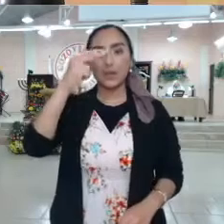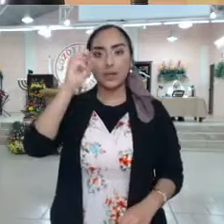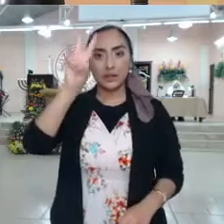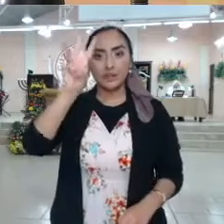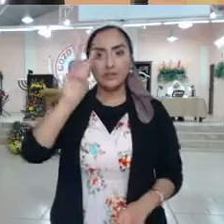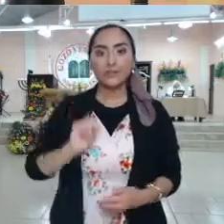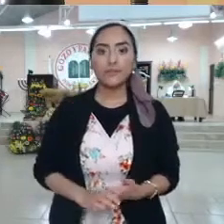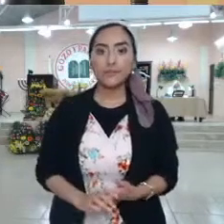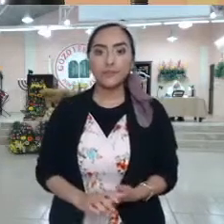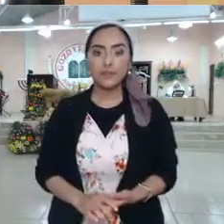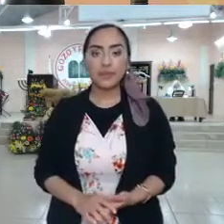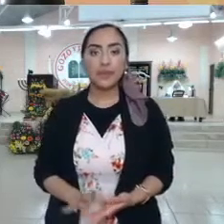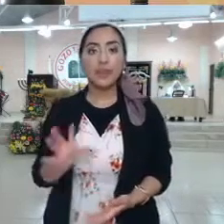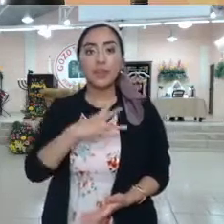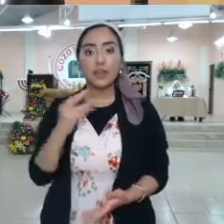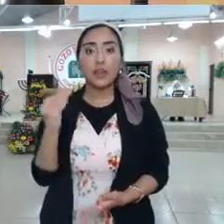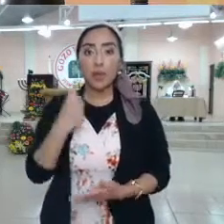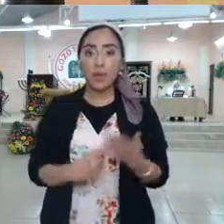Matthew.